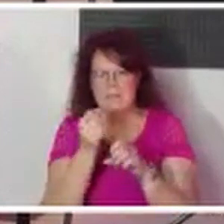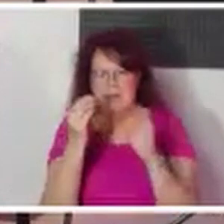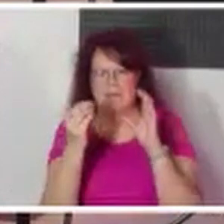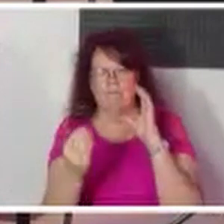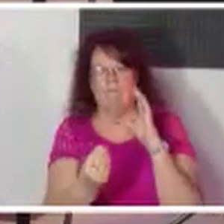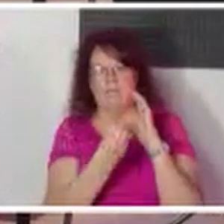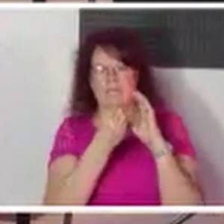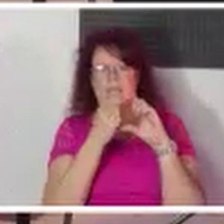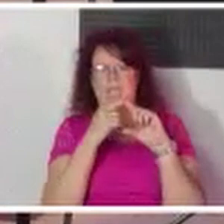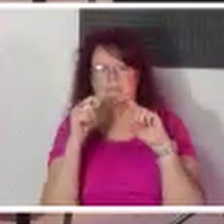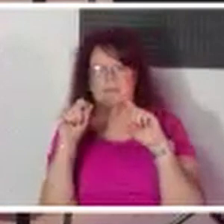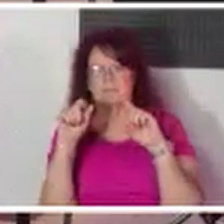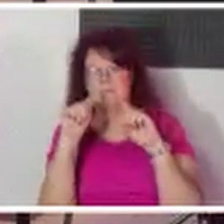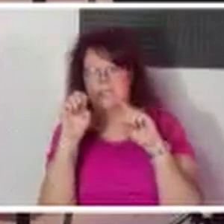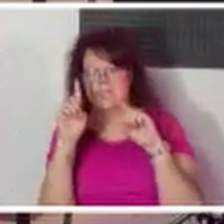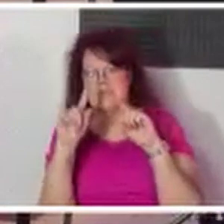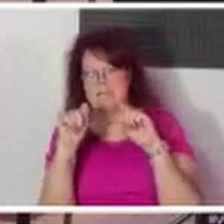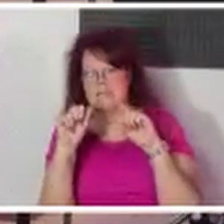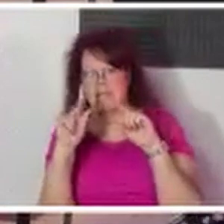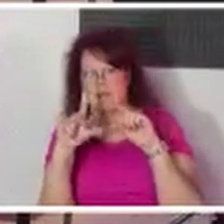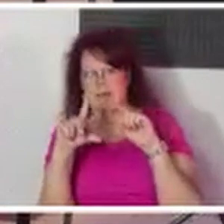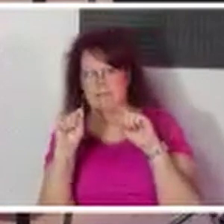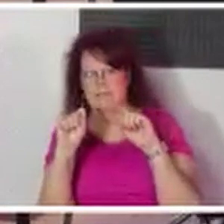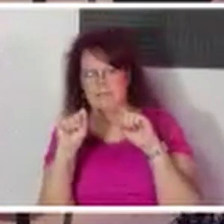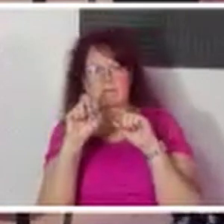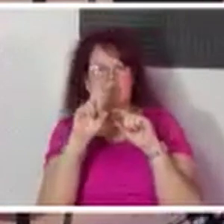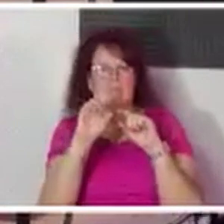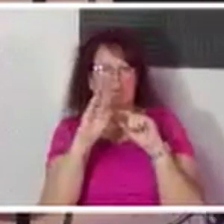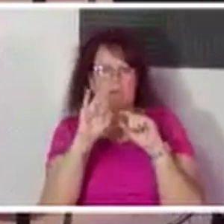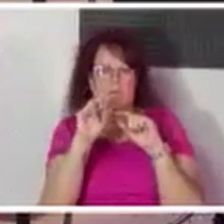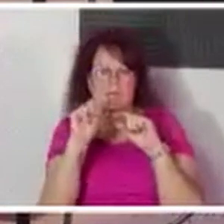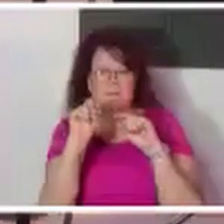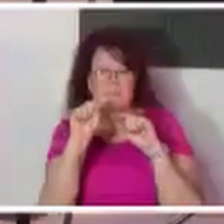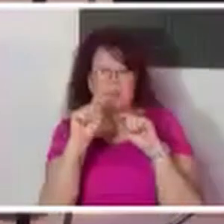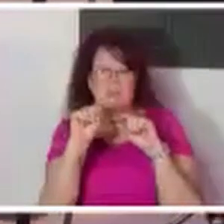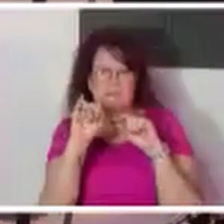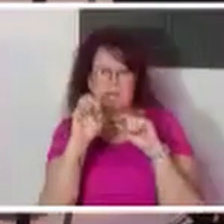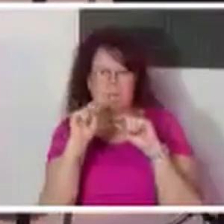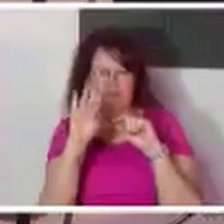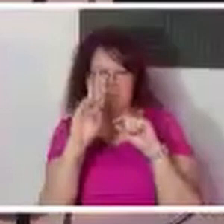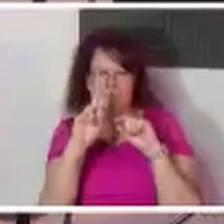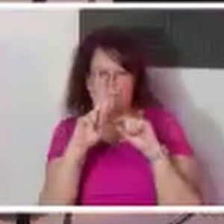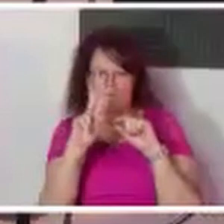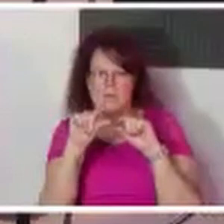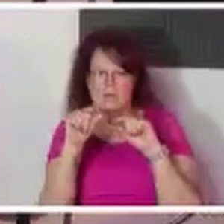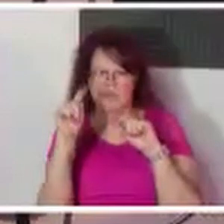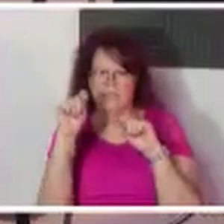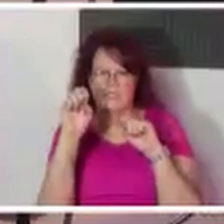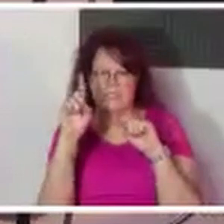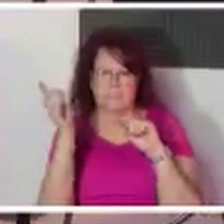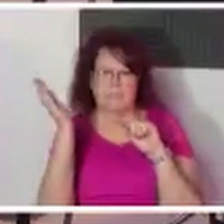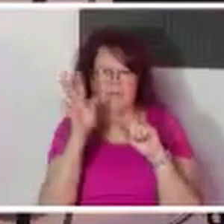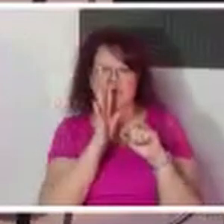which is a portion of TED Talks. If you have never seen Robin Steinberg, our founder's TED Talk, she is phenomenal.